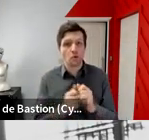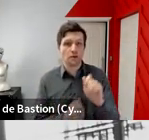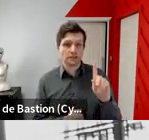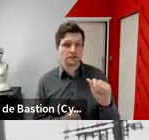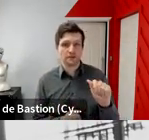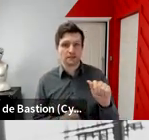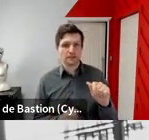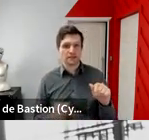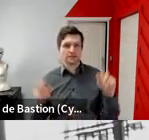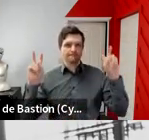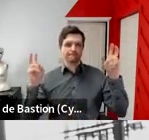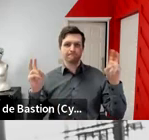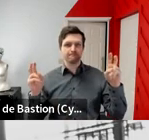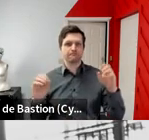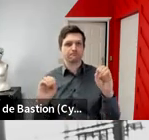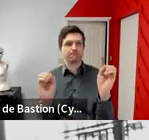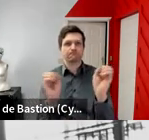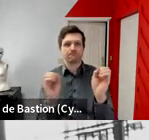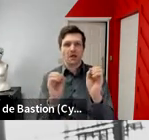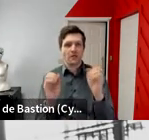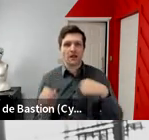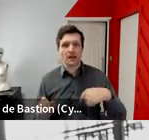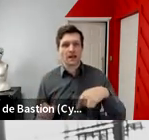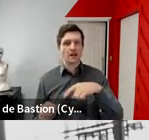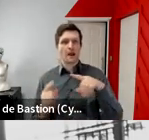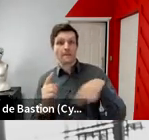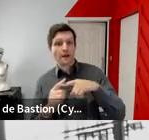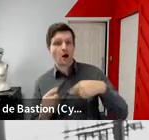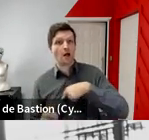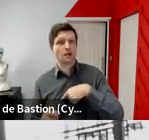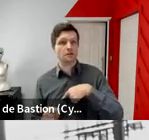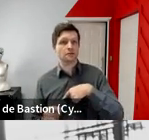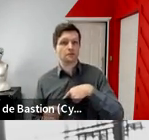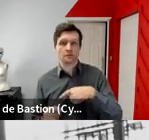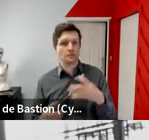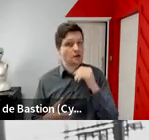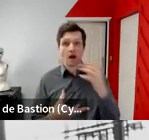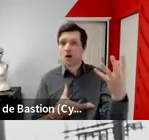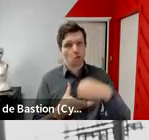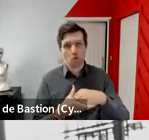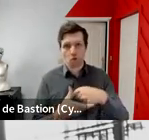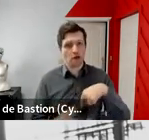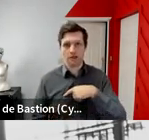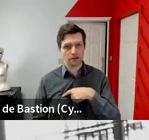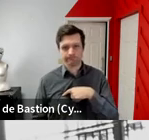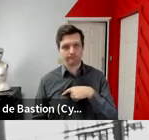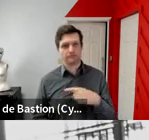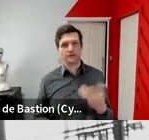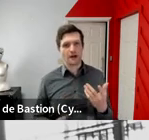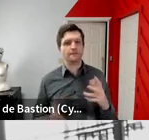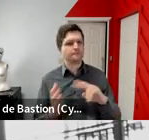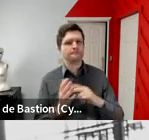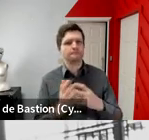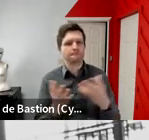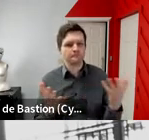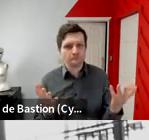I want to make sure that it's including people with disabilities. There's a good quote, nothing about us that